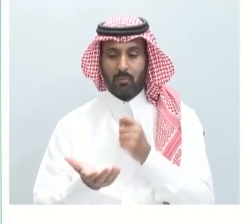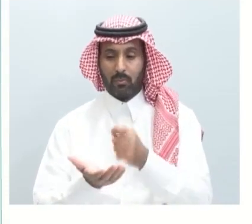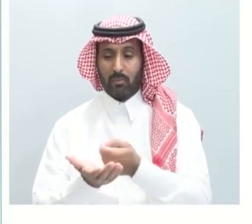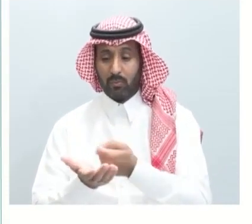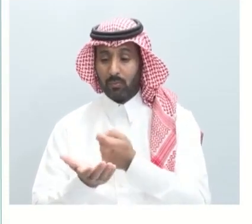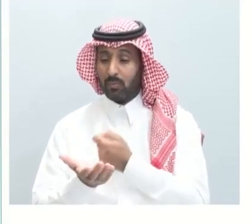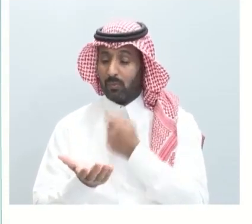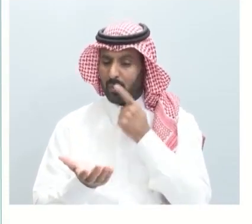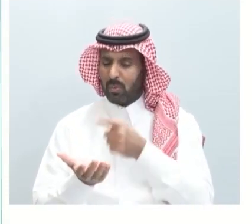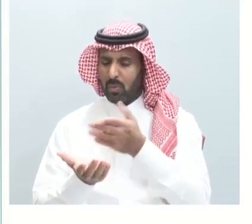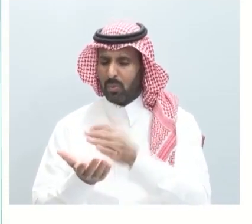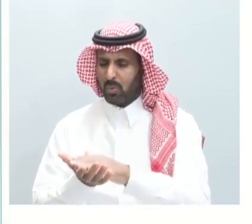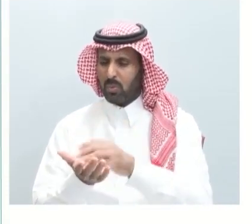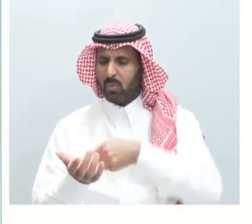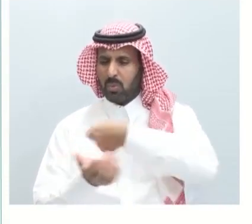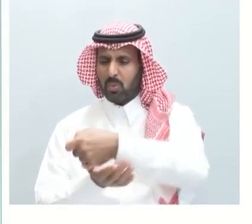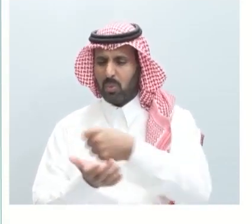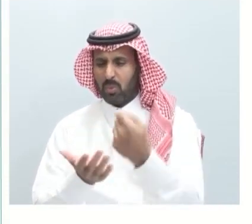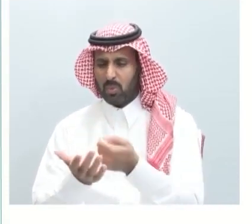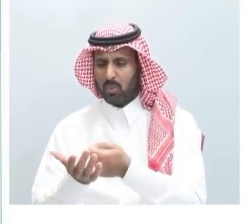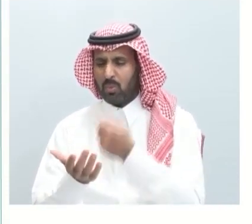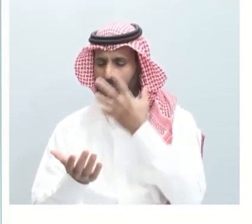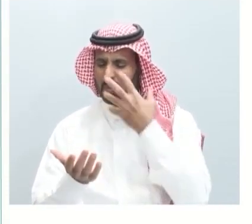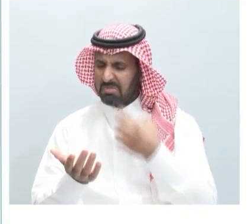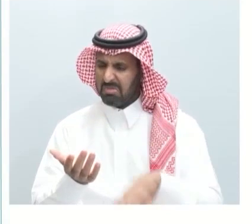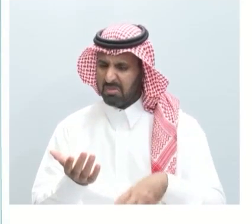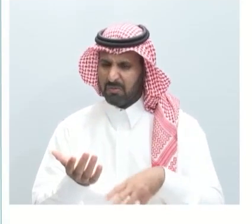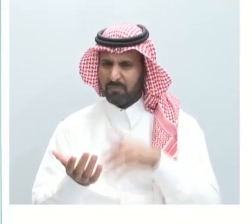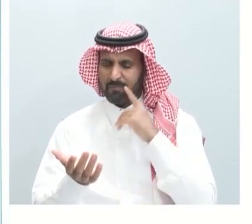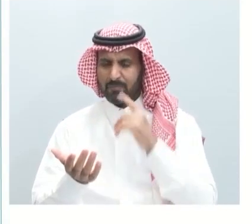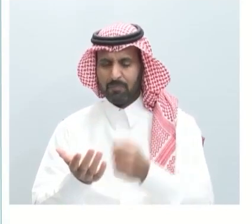forms is boring. So try to come up with a second sentence.